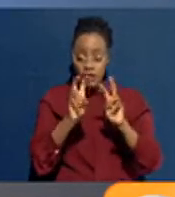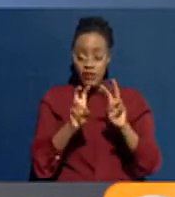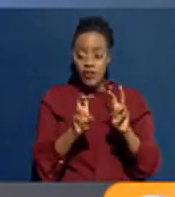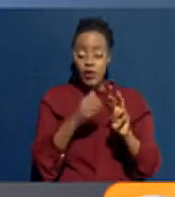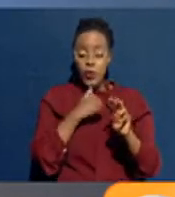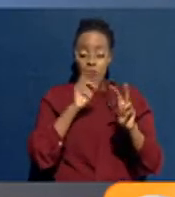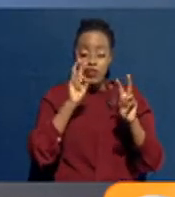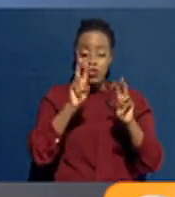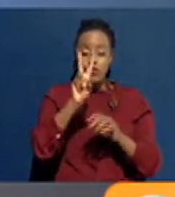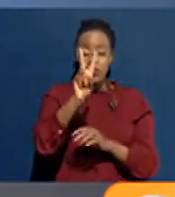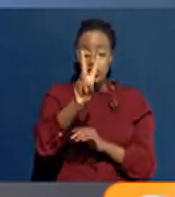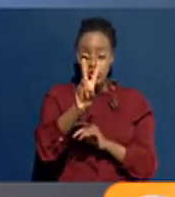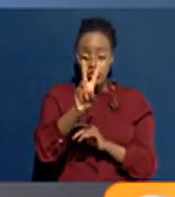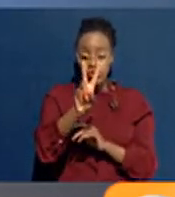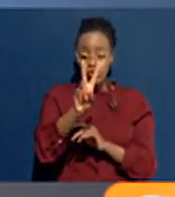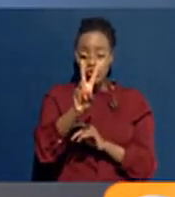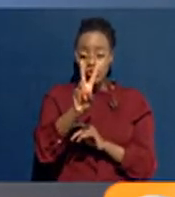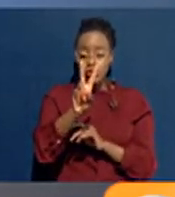We have observed 2 points